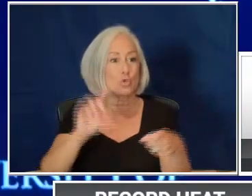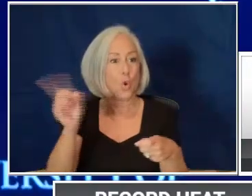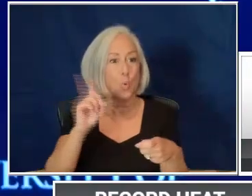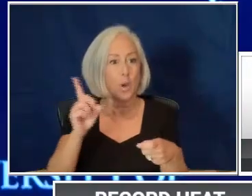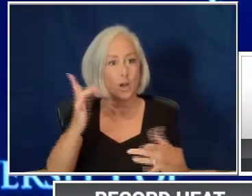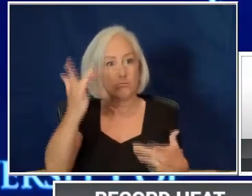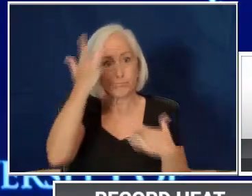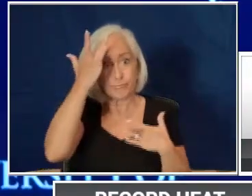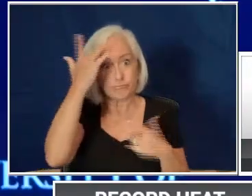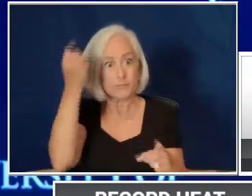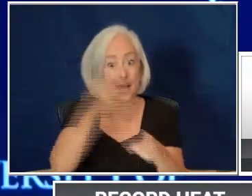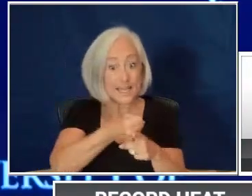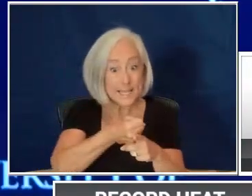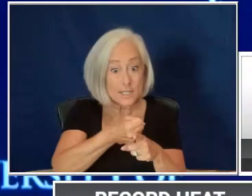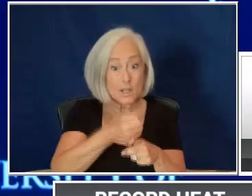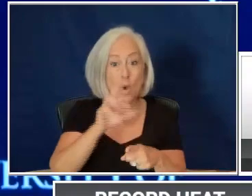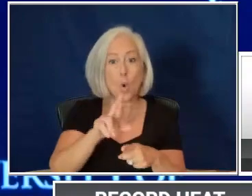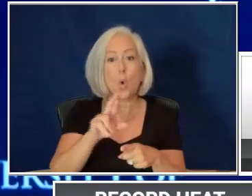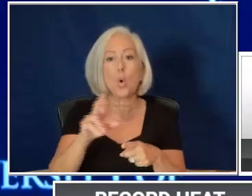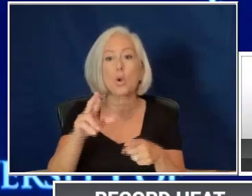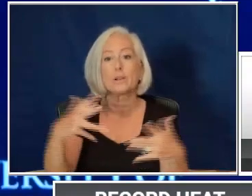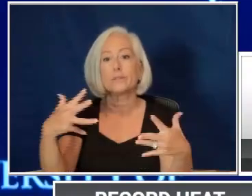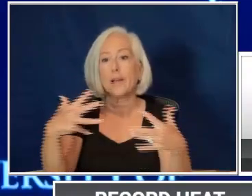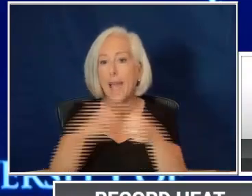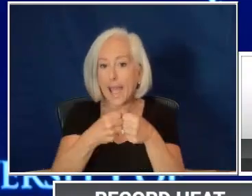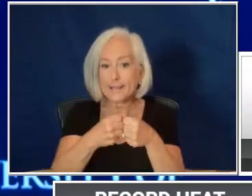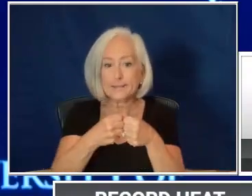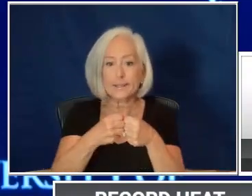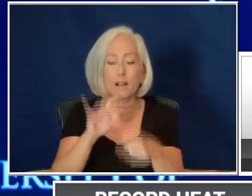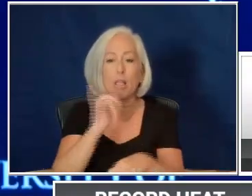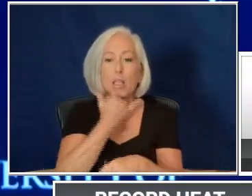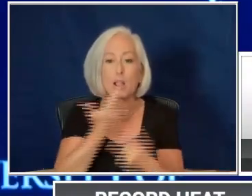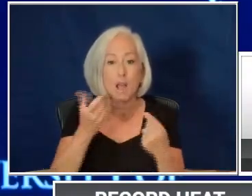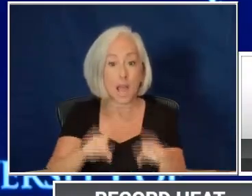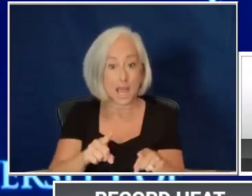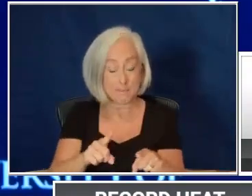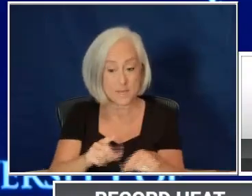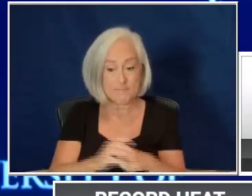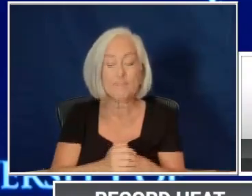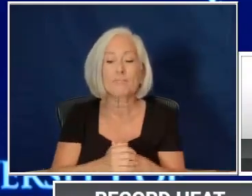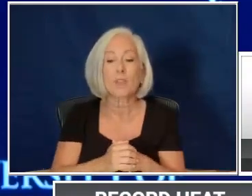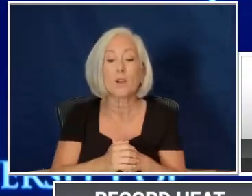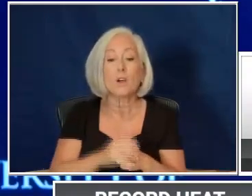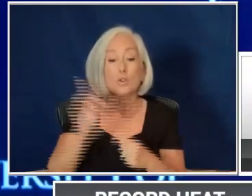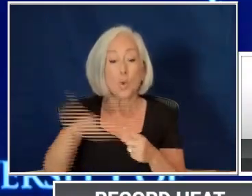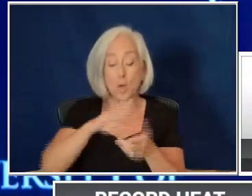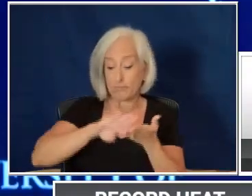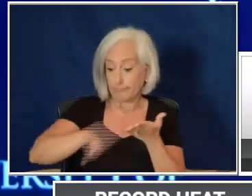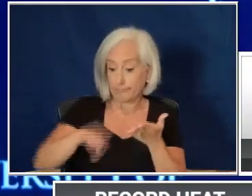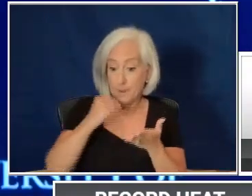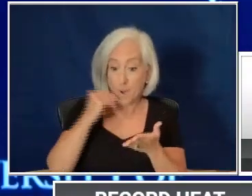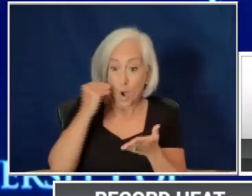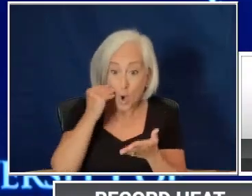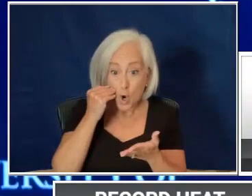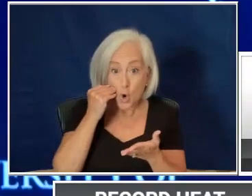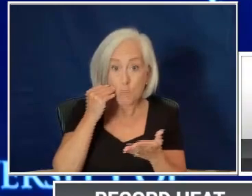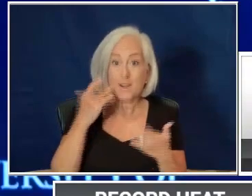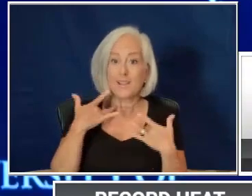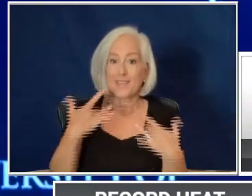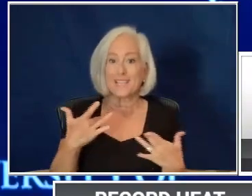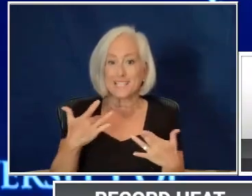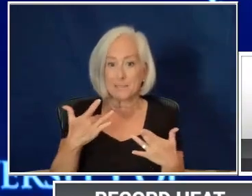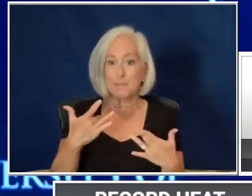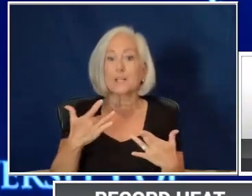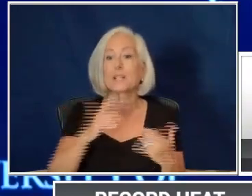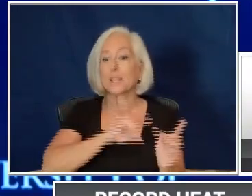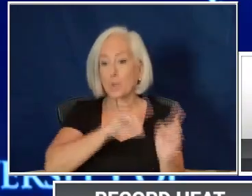major accident. And so a lot of times when we are discharging people home, we're actually discharging them to the airport to get on a